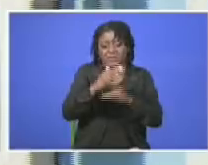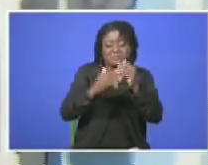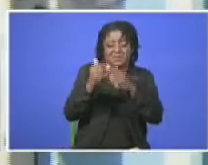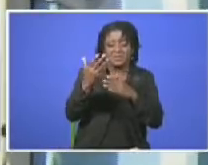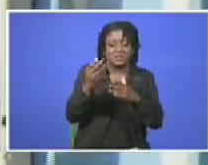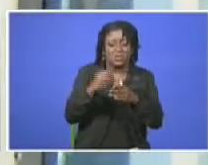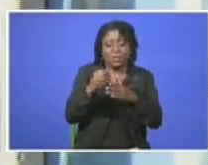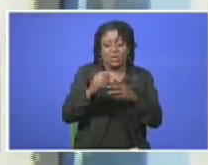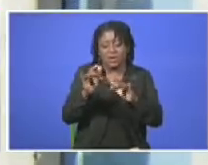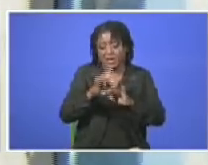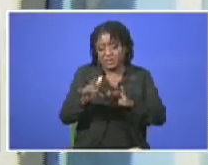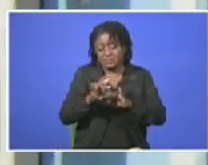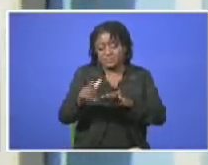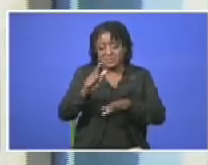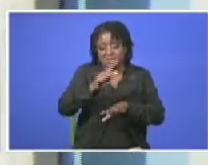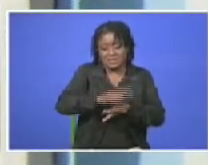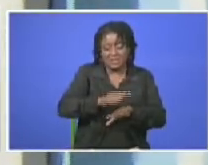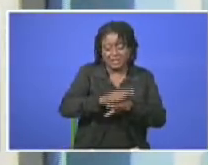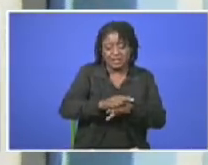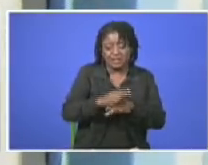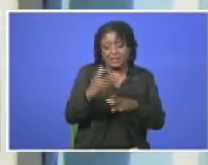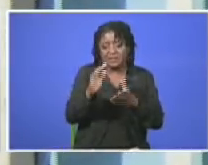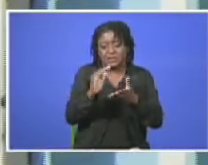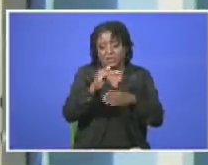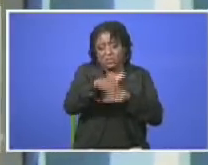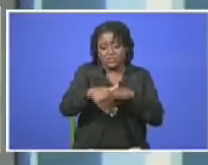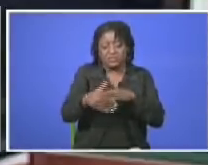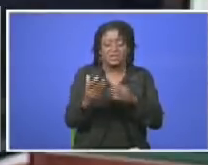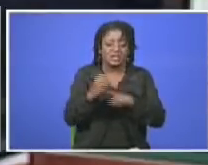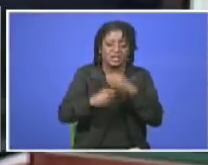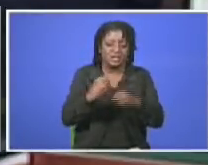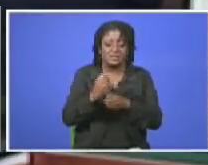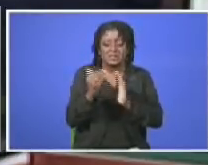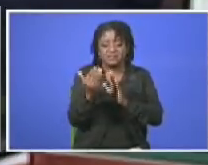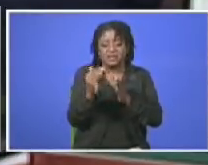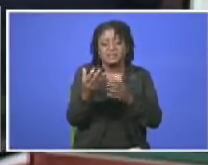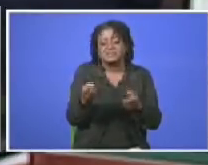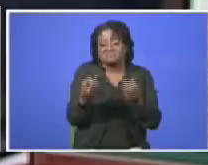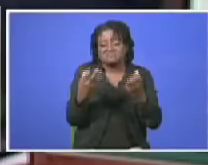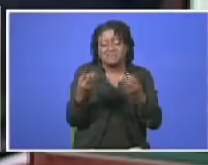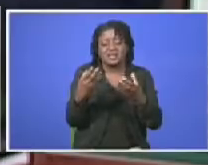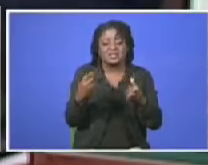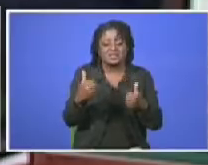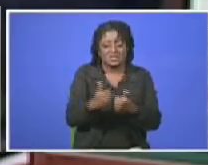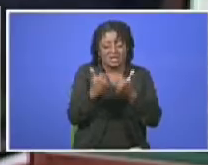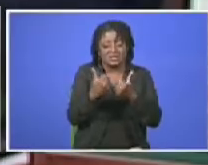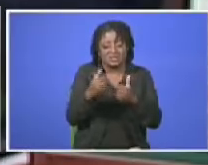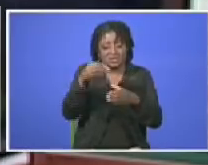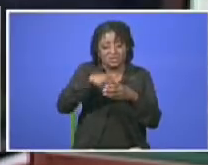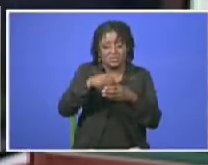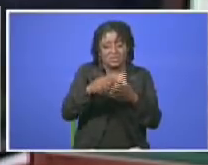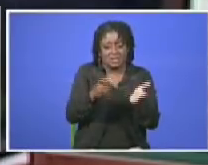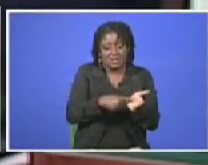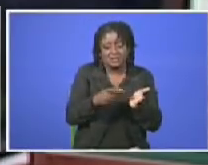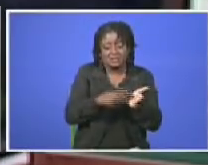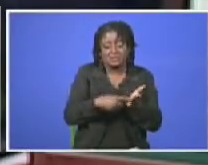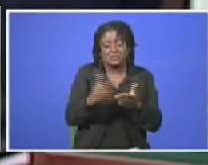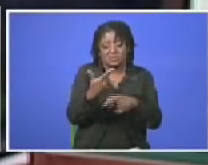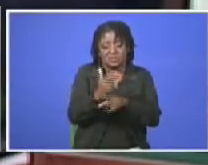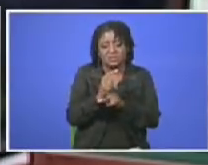years, the BMC faced many challenges, including numerous outstanding loans. The Bahamas Mortgage Corporation had a total of